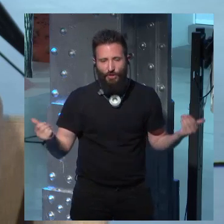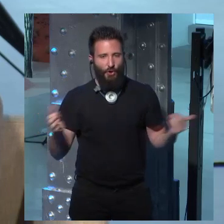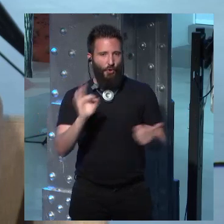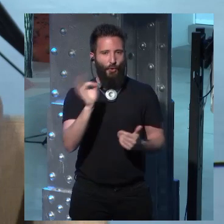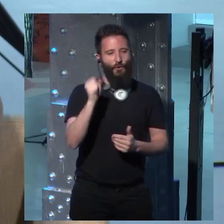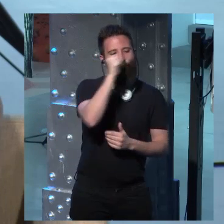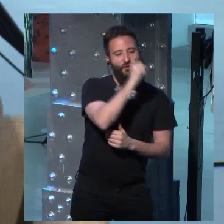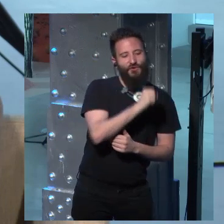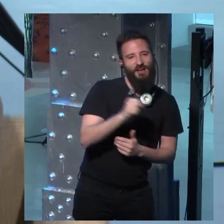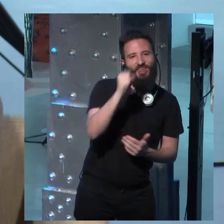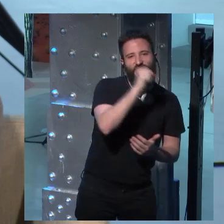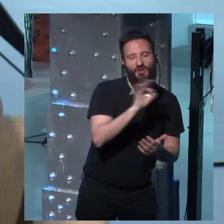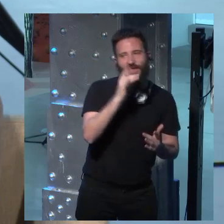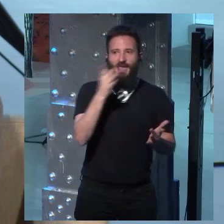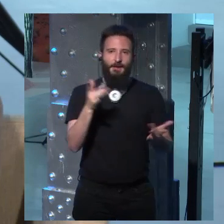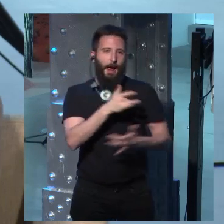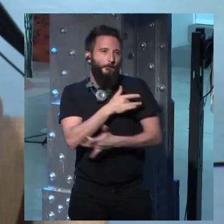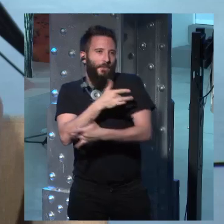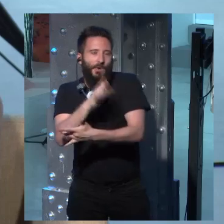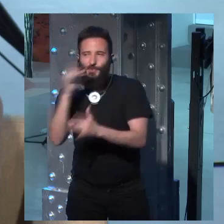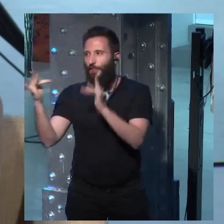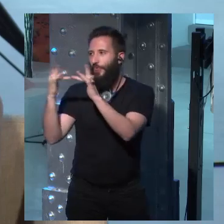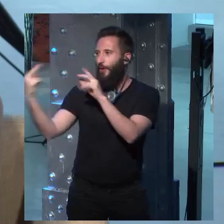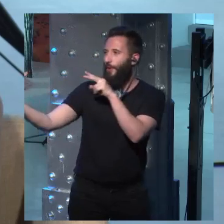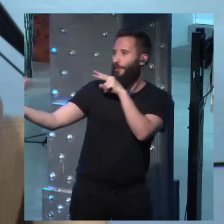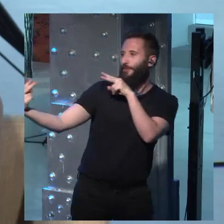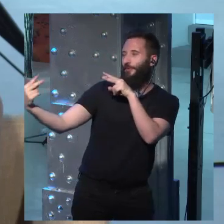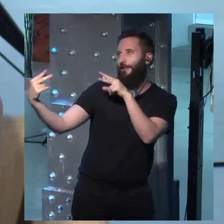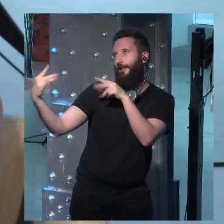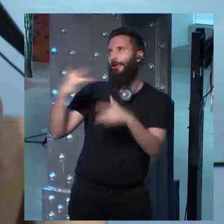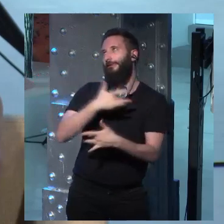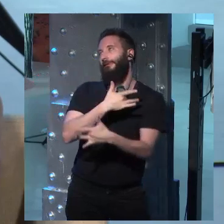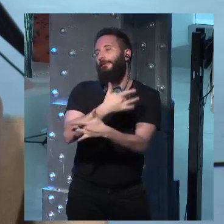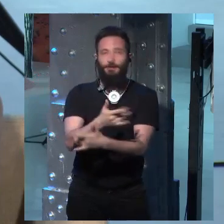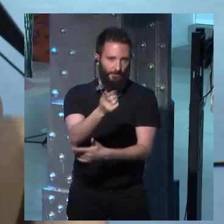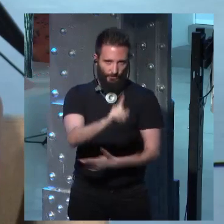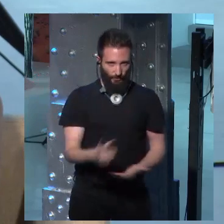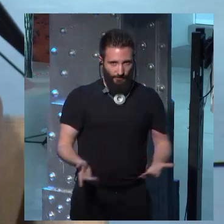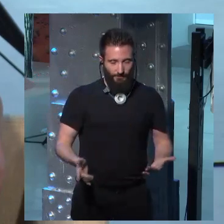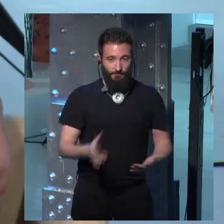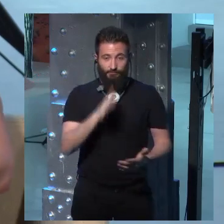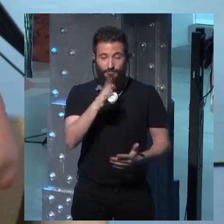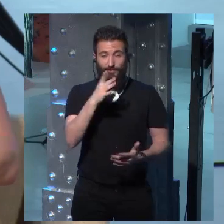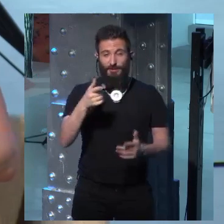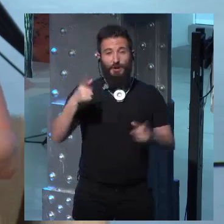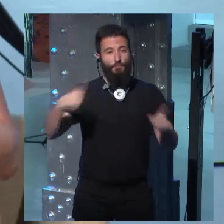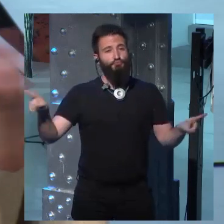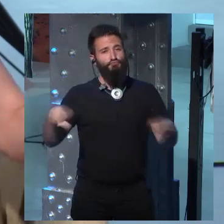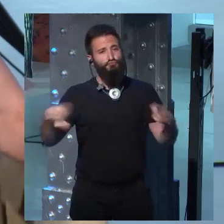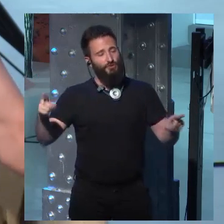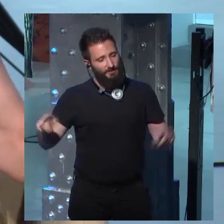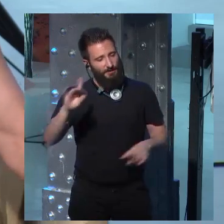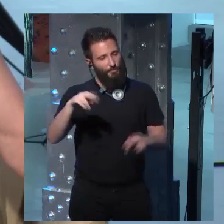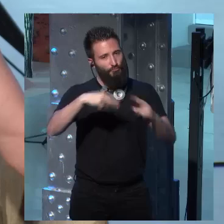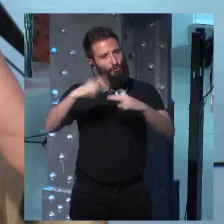playing every time they're staring at each other. Dave Porter's amazing at the edit, at being so economic with music, to not tell you what to think. And